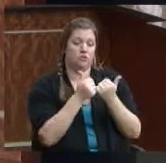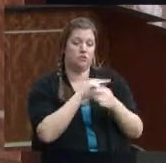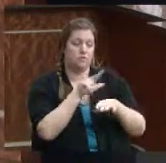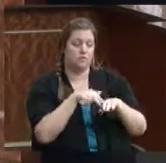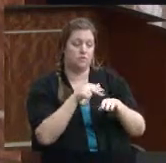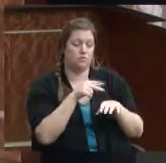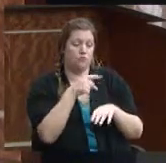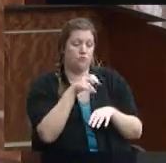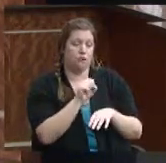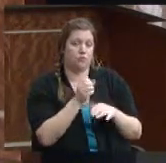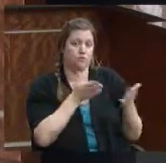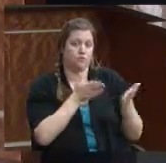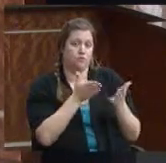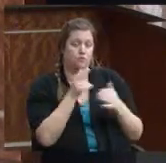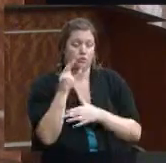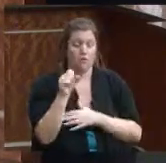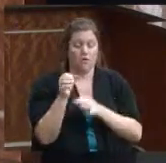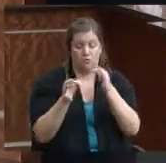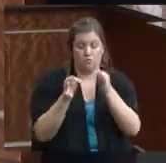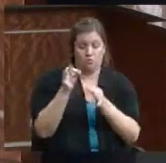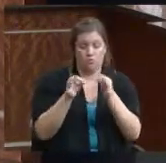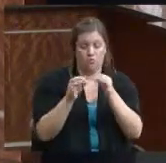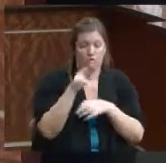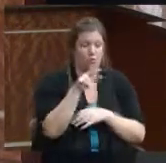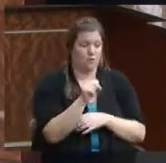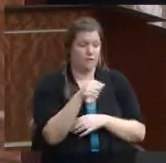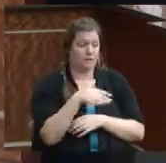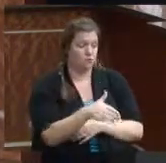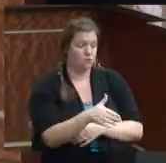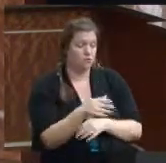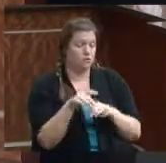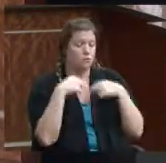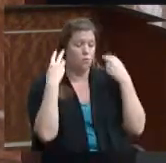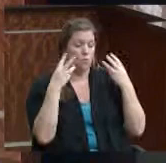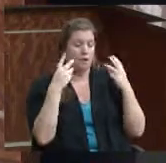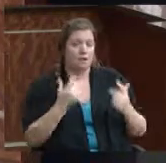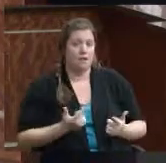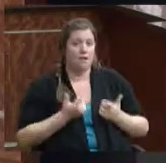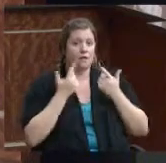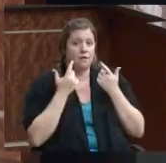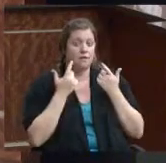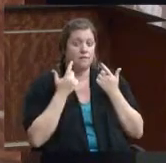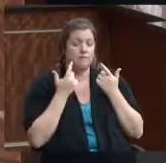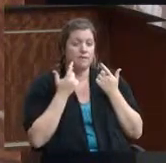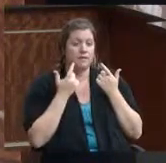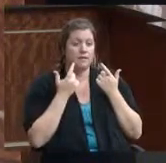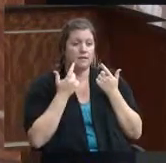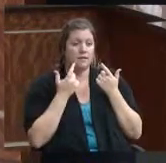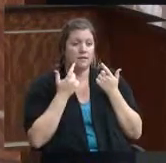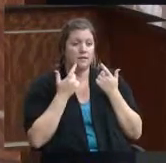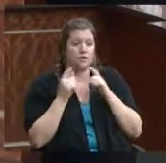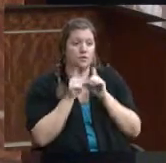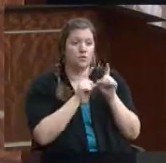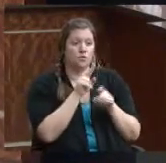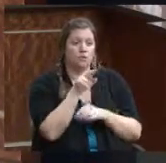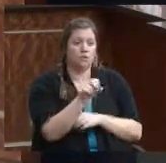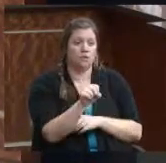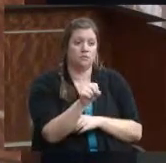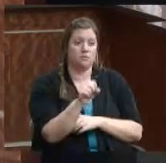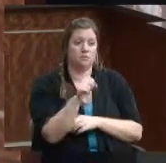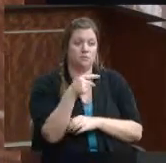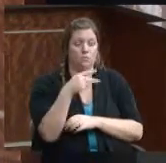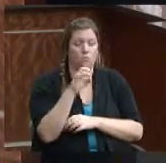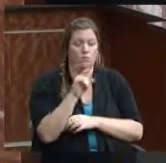Park Service, U.S. Corps of Engineers, U.S. Fish and Wildlife Services, and U.S. Forestry